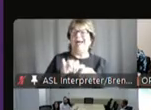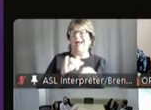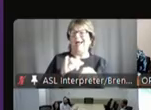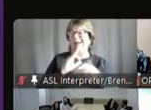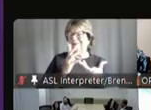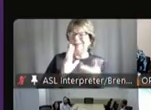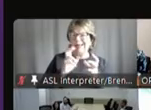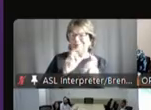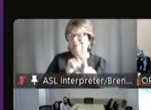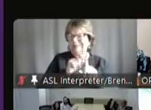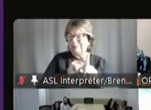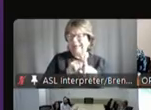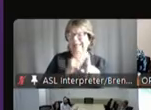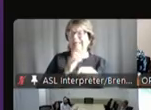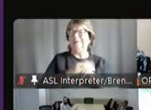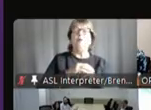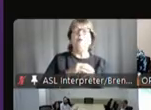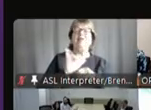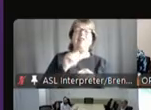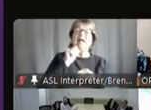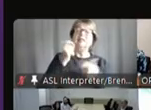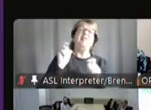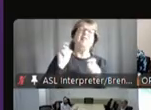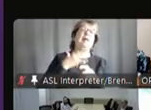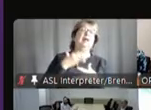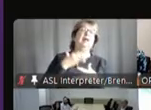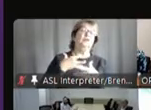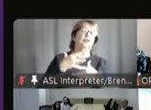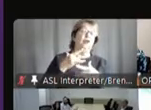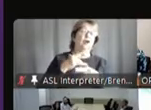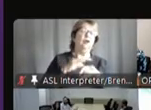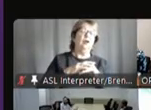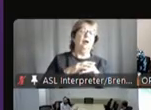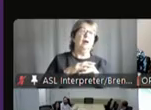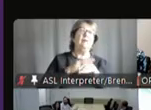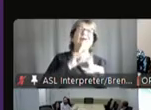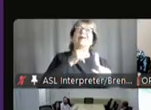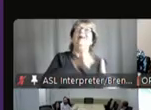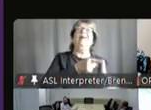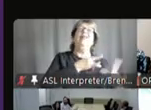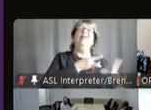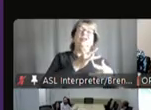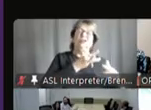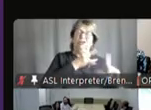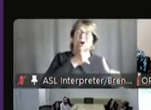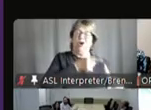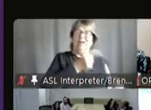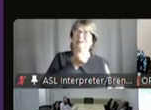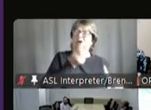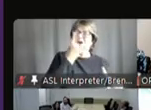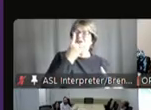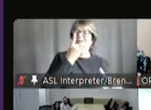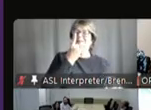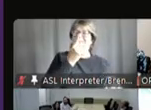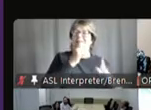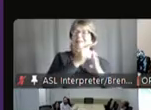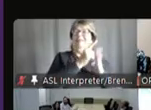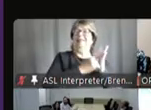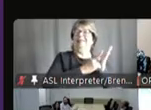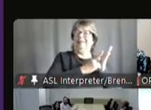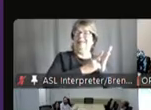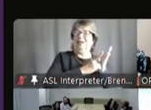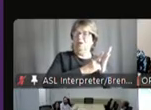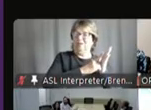So, I mean, that's not the biggest concern. The larger concern is actually understanding the legal nexus that supports it.